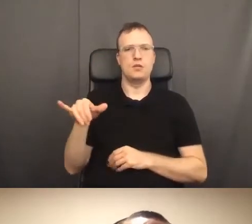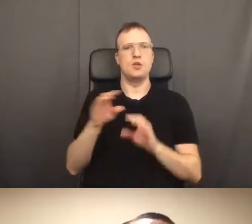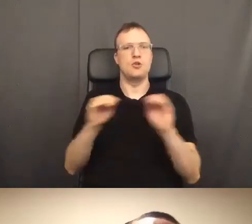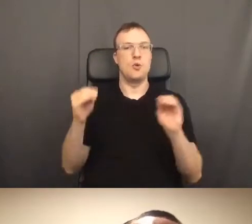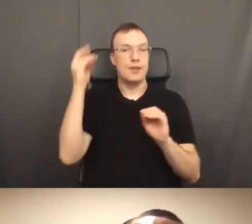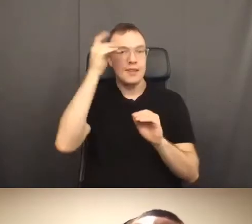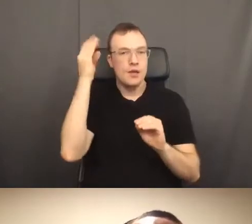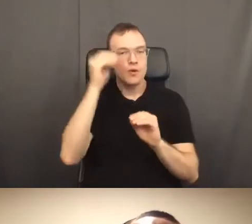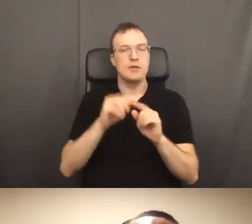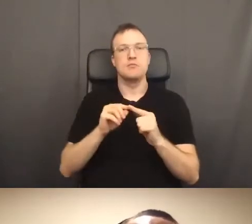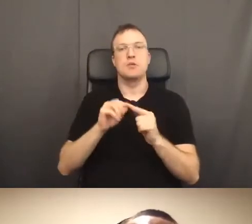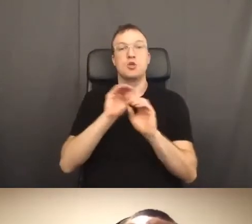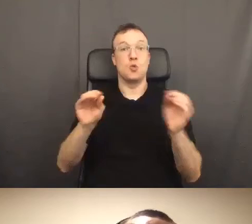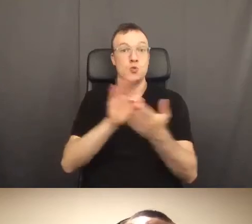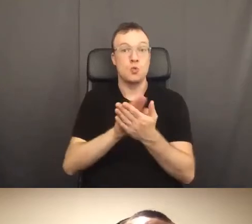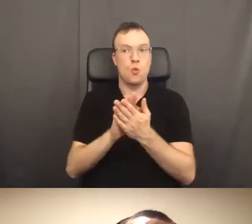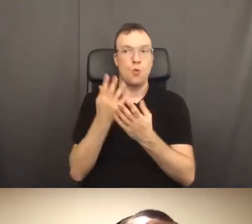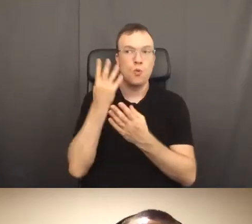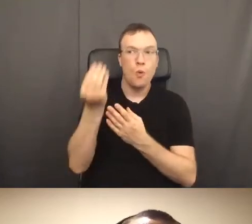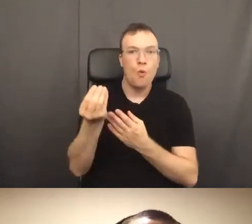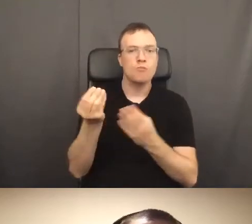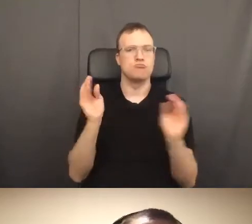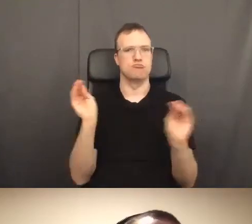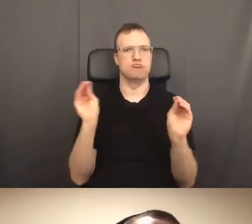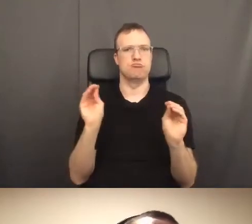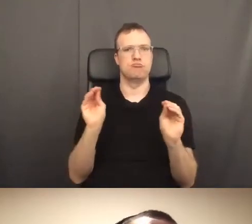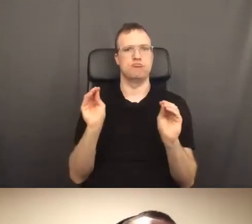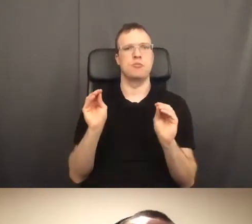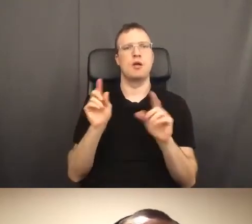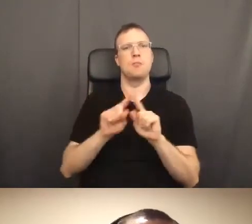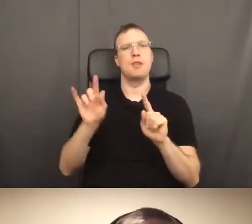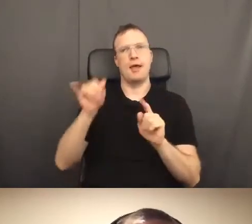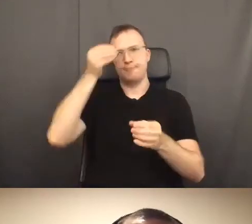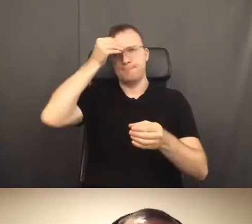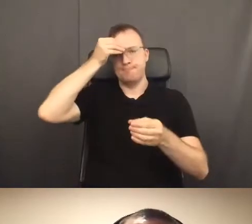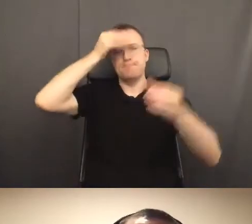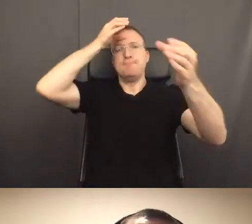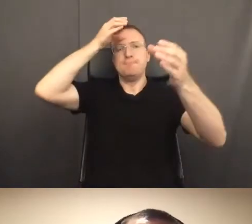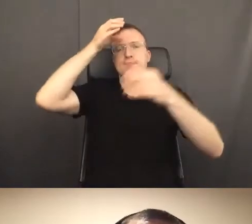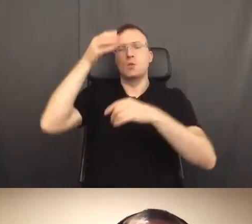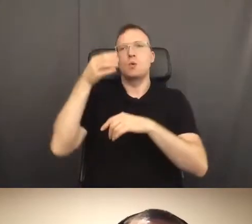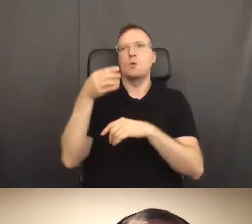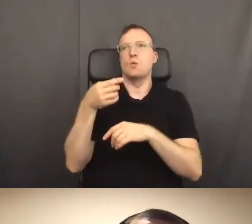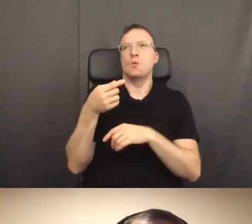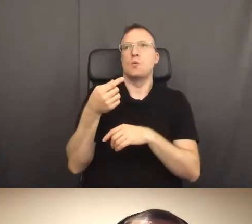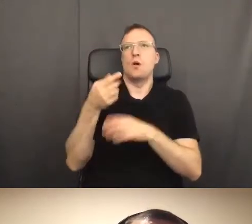school that he went to. And in some ways, this mastery of one's, I guess,